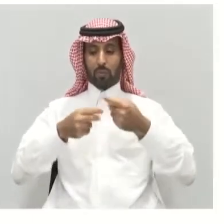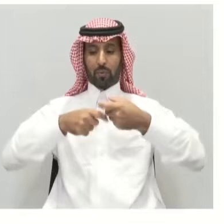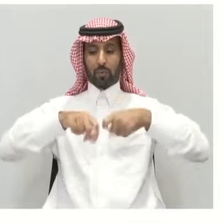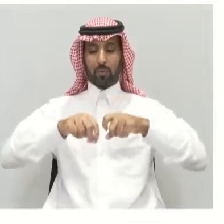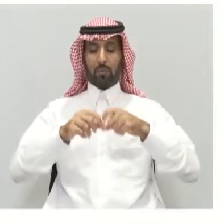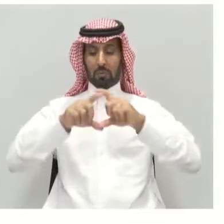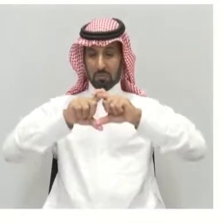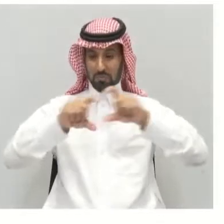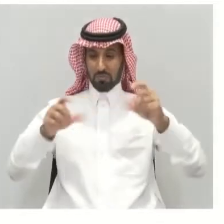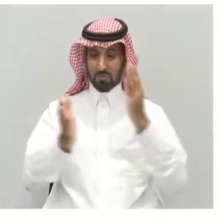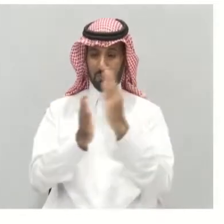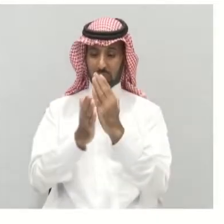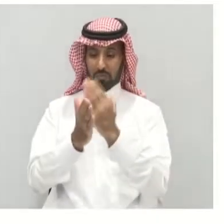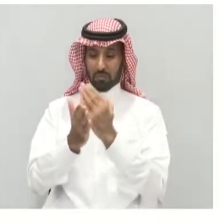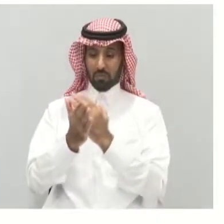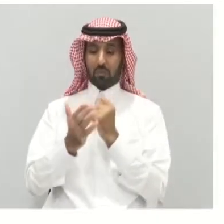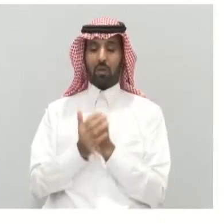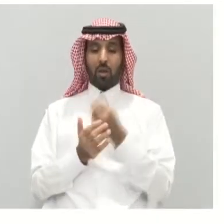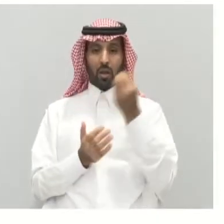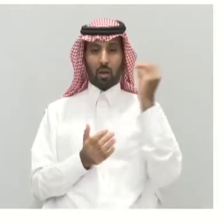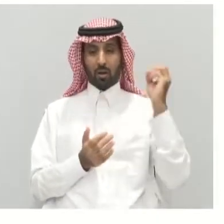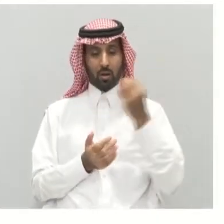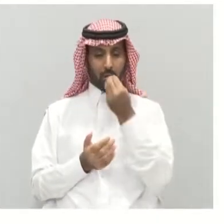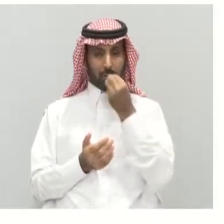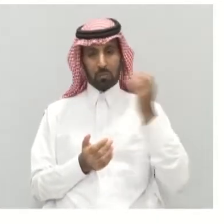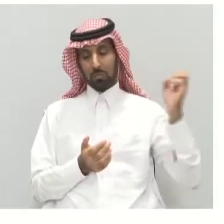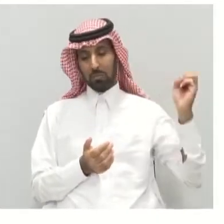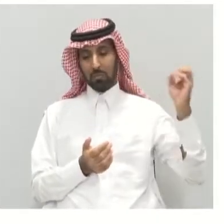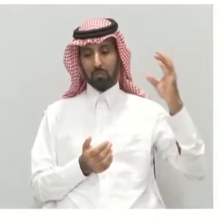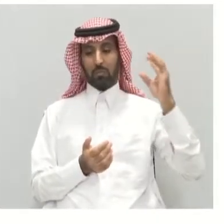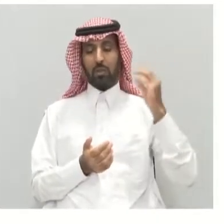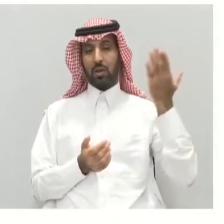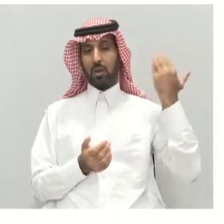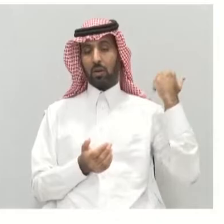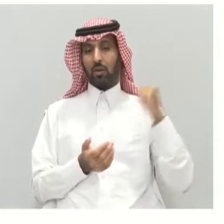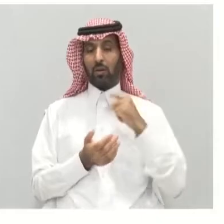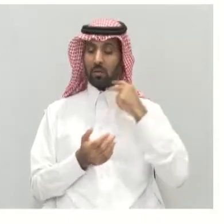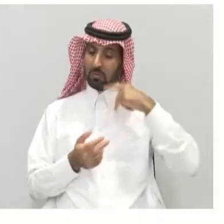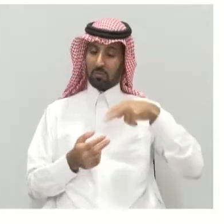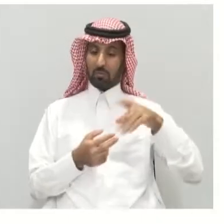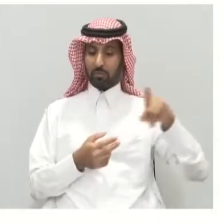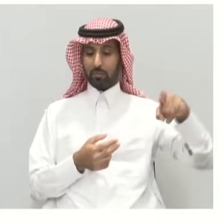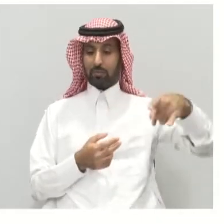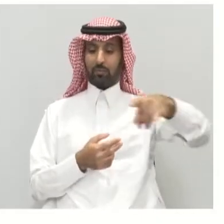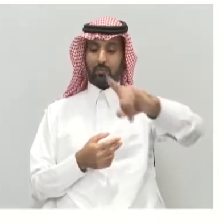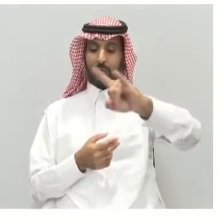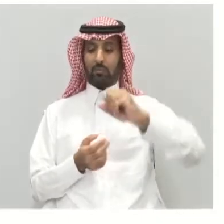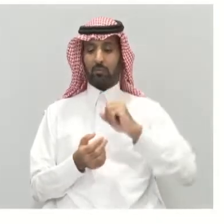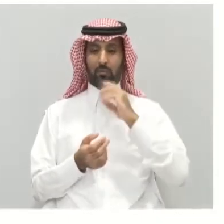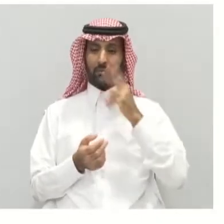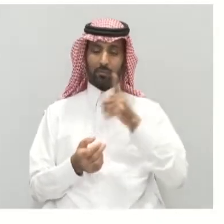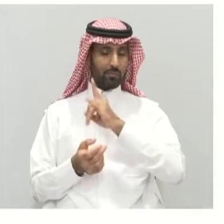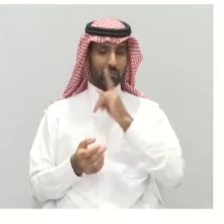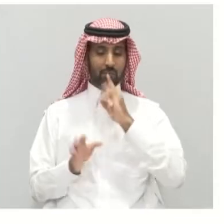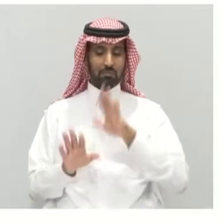bread, a slice of bread. This is for my breakfast yesterday morning. Go on vacation last summer? No, I didn't